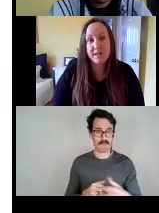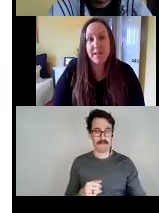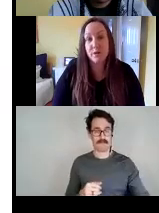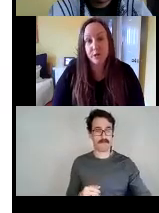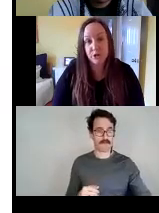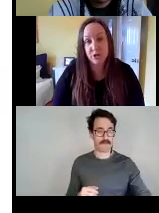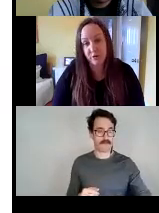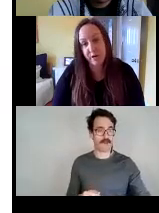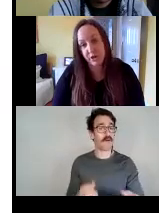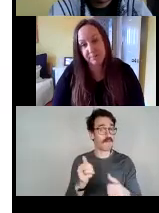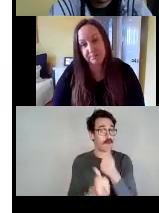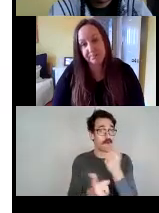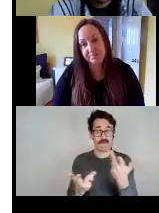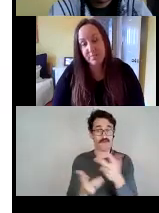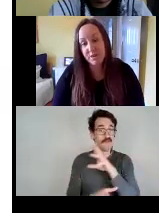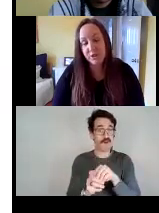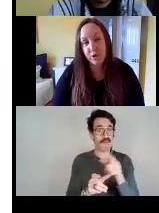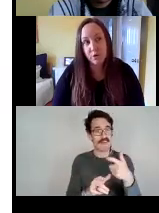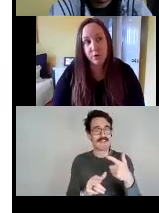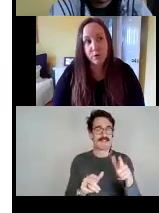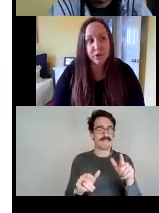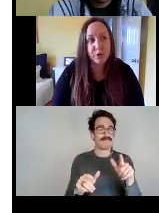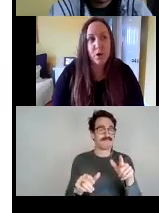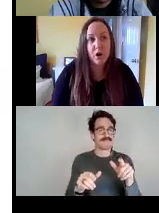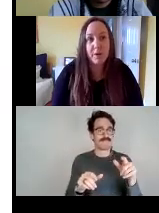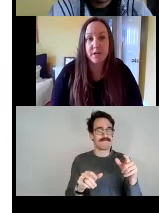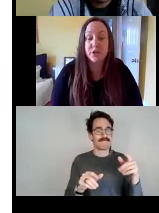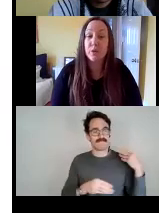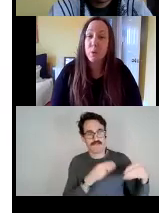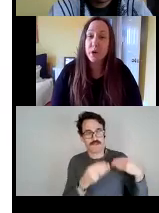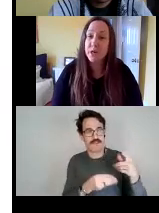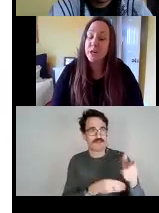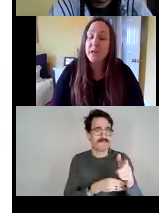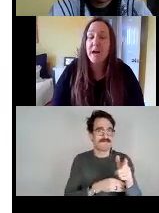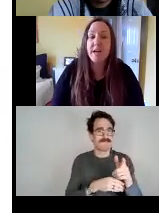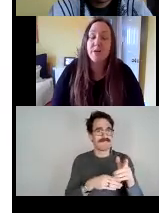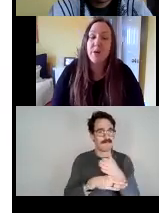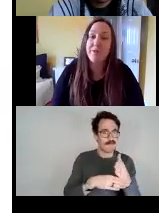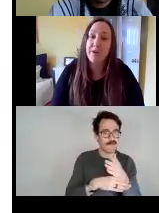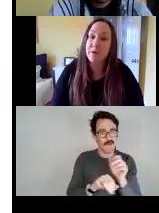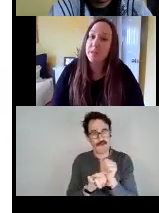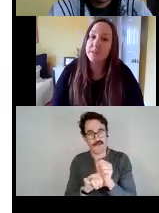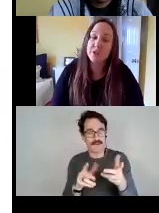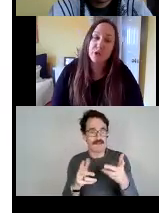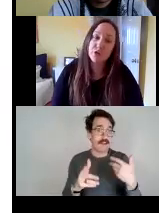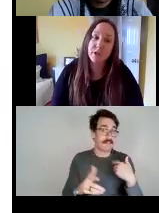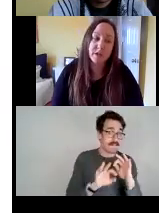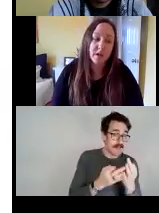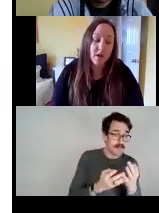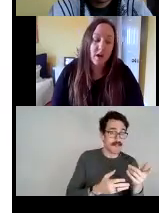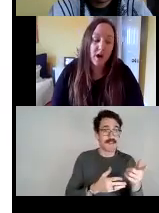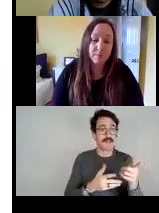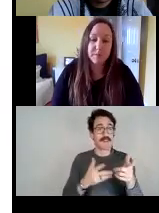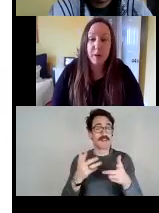of that sandwich generation. So folks who are managing work and who have families,